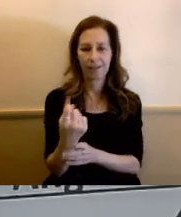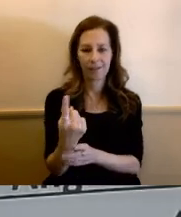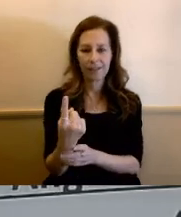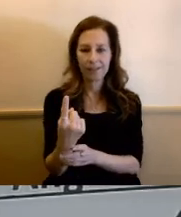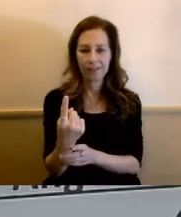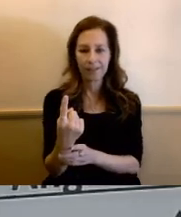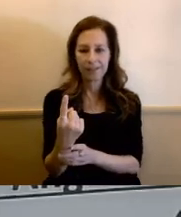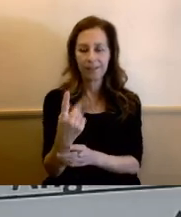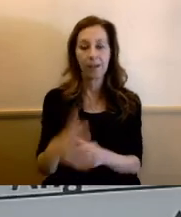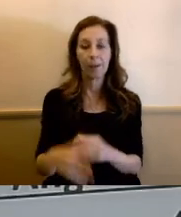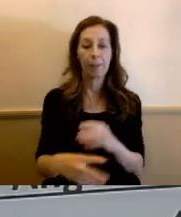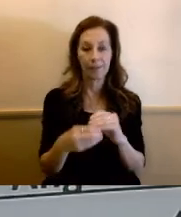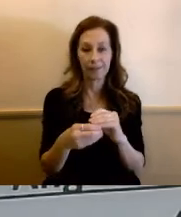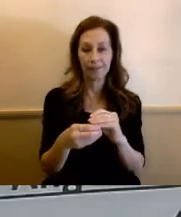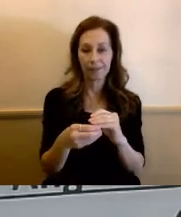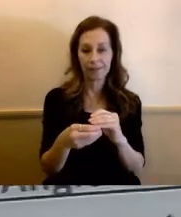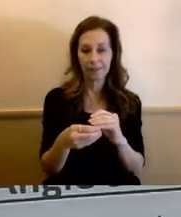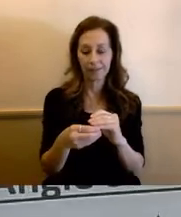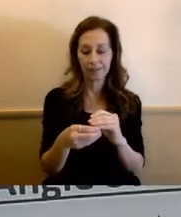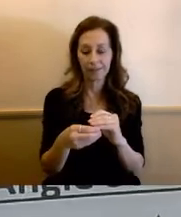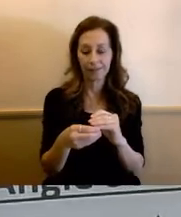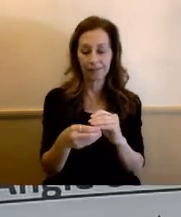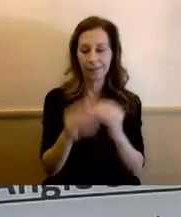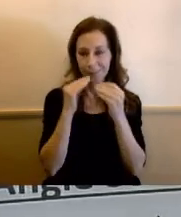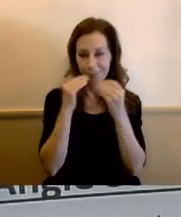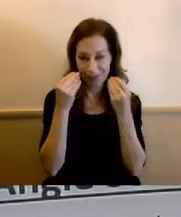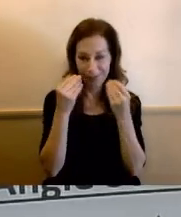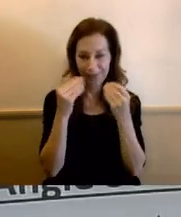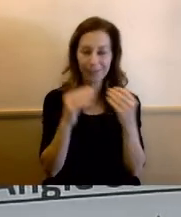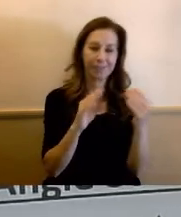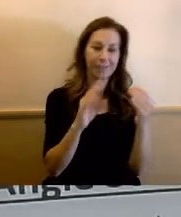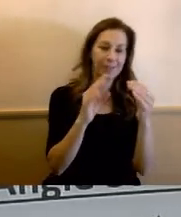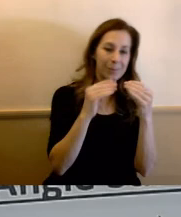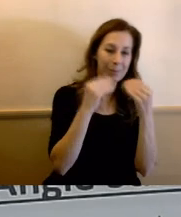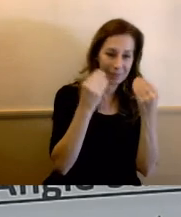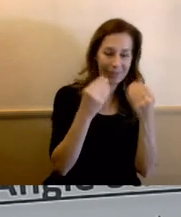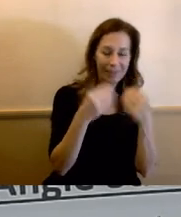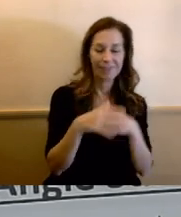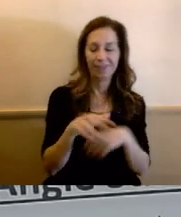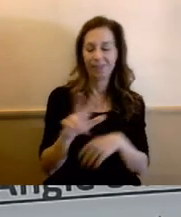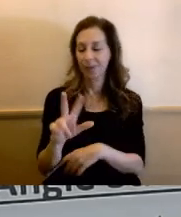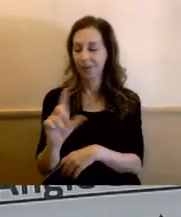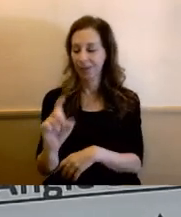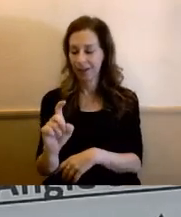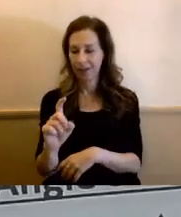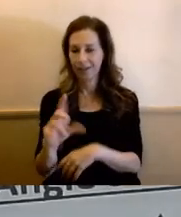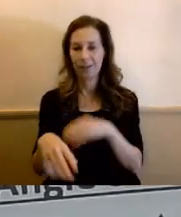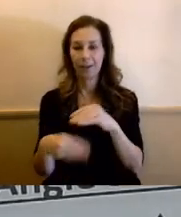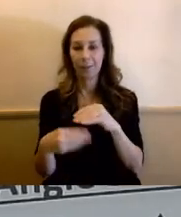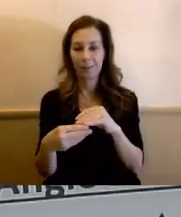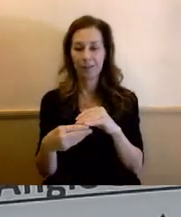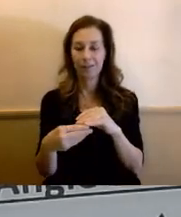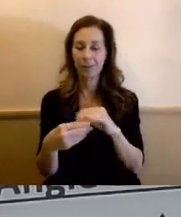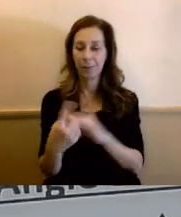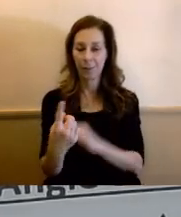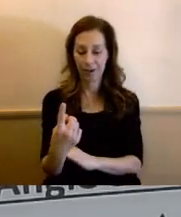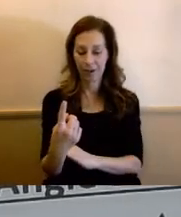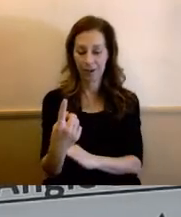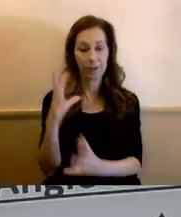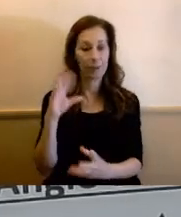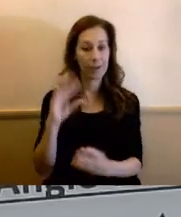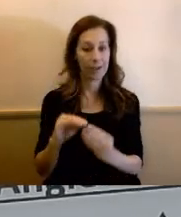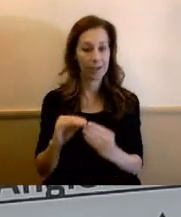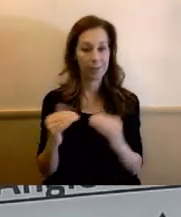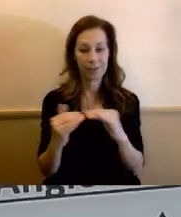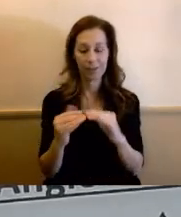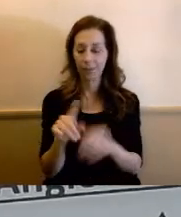plus smiley face. Smiley face was 3x plus 1. I'm going to add them up to equal